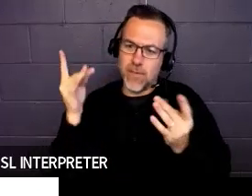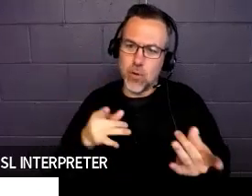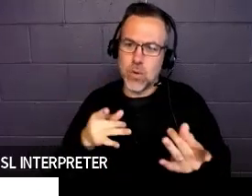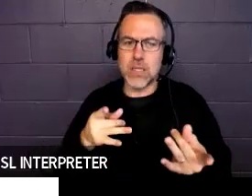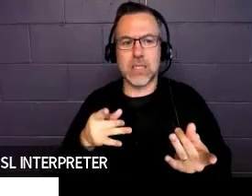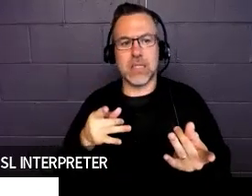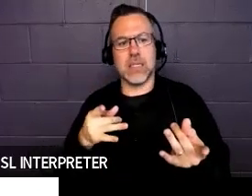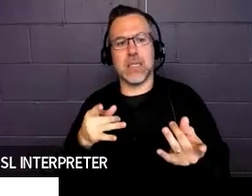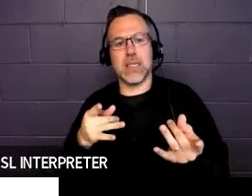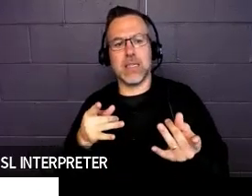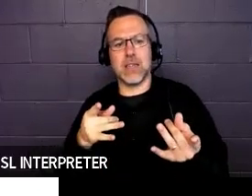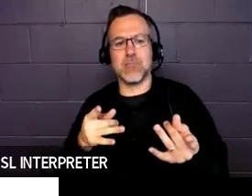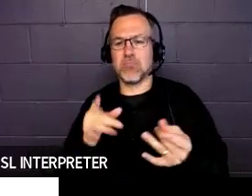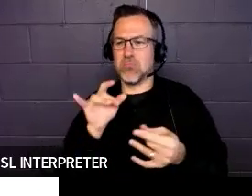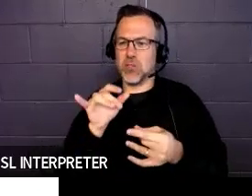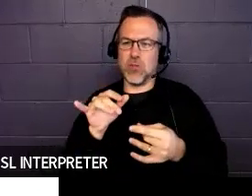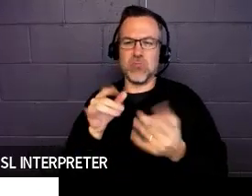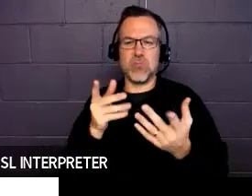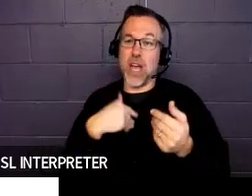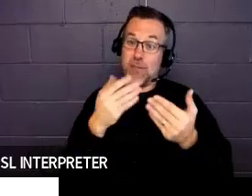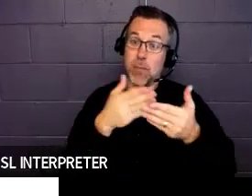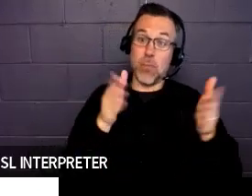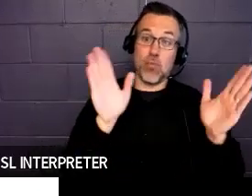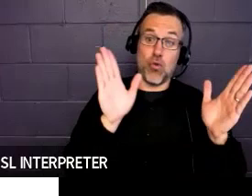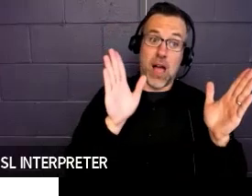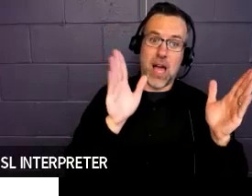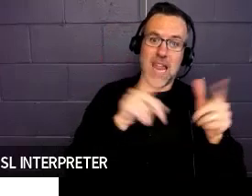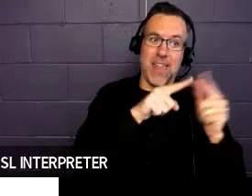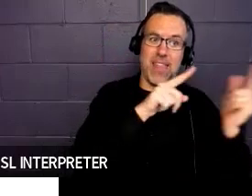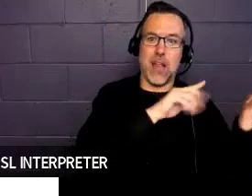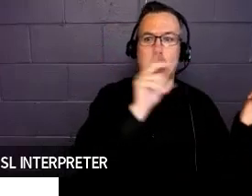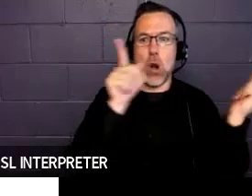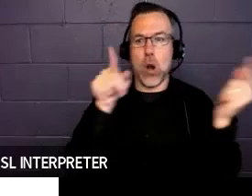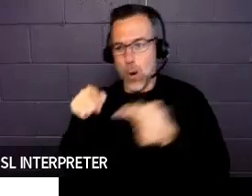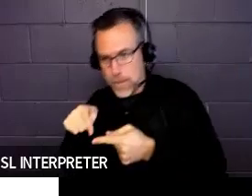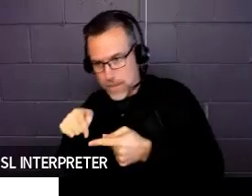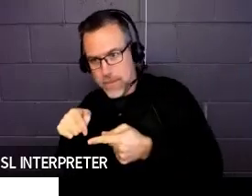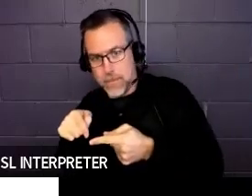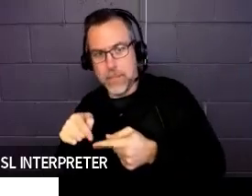broad areas of academic performance.